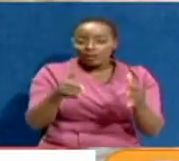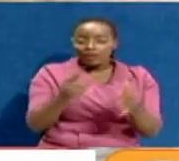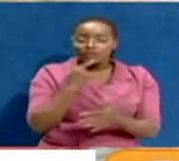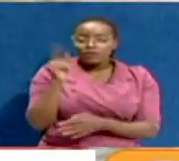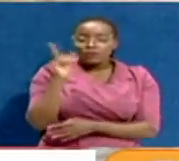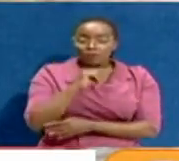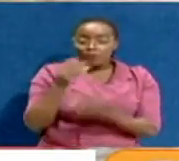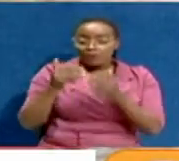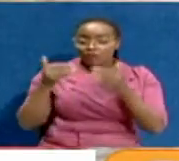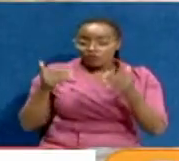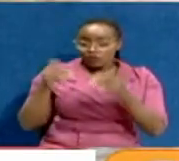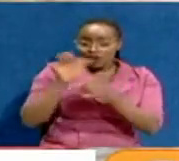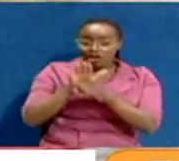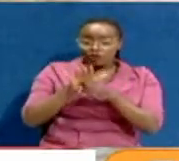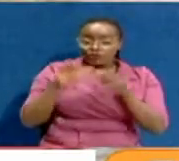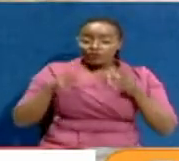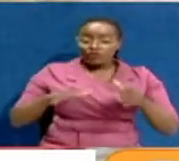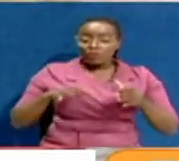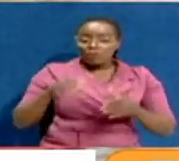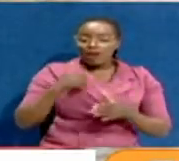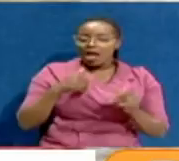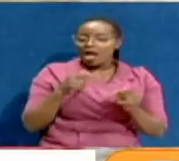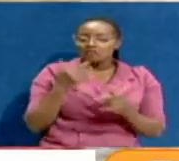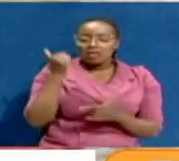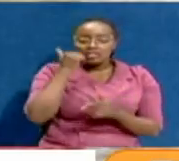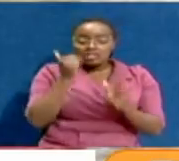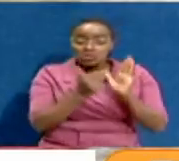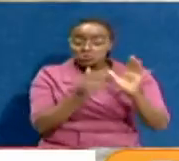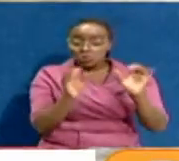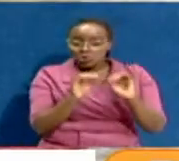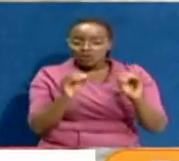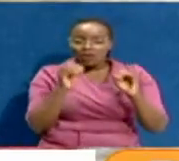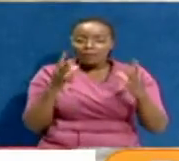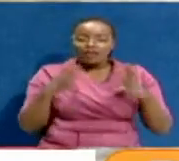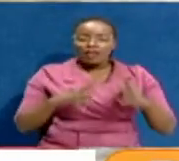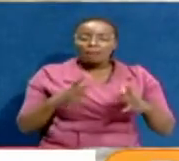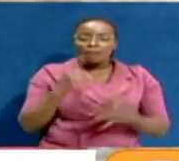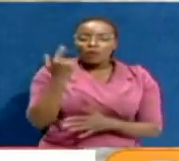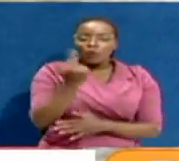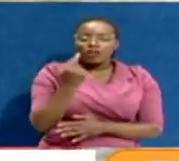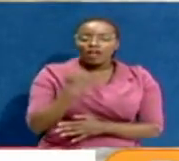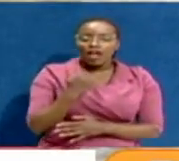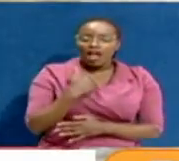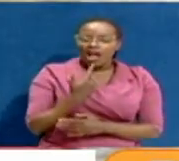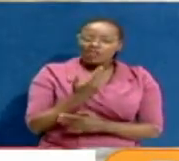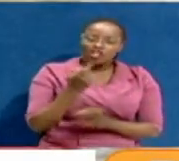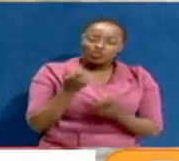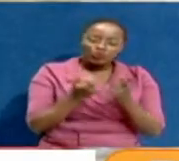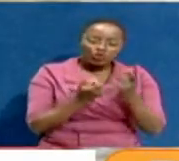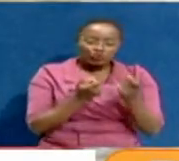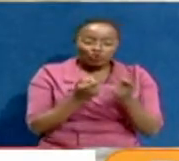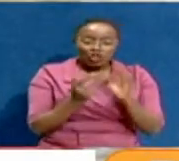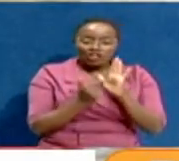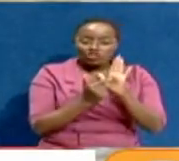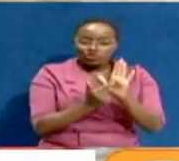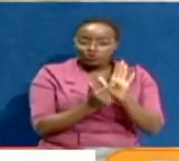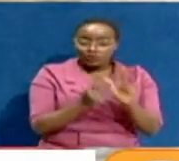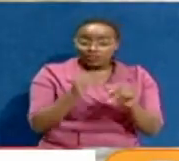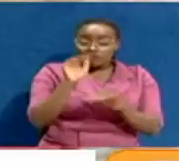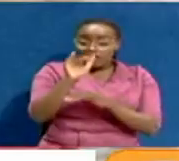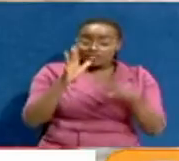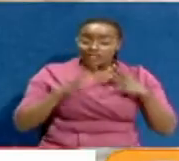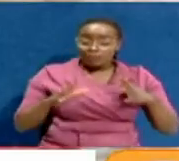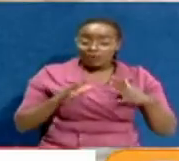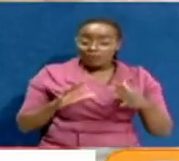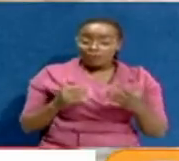as I told you before, most people may not have symptoms, and again, many people will only have mild symptoms. So asking